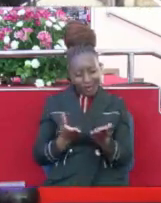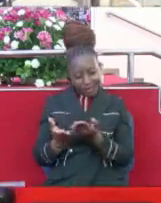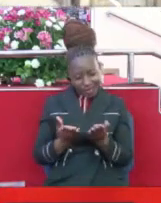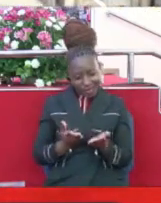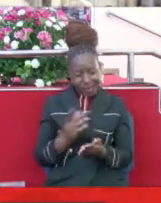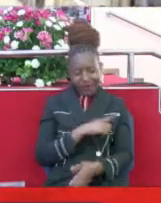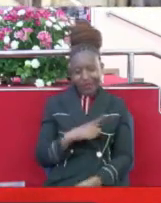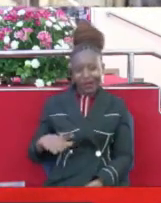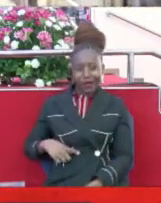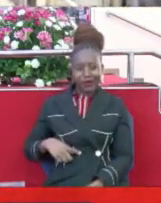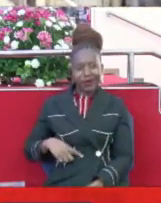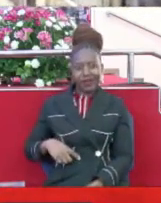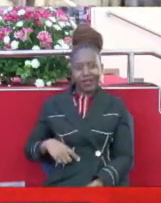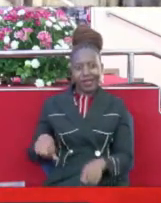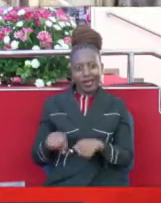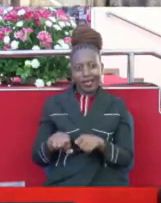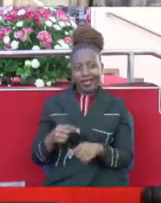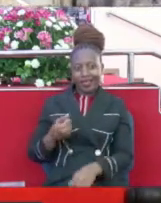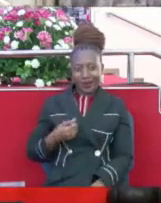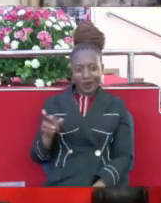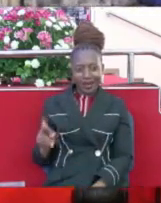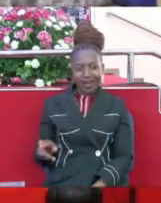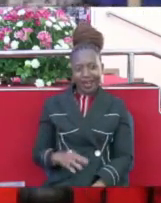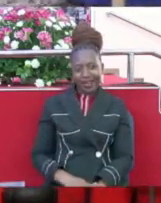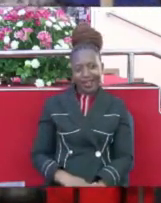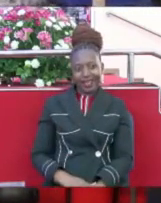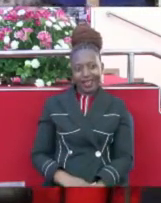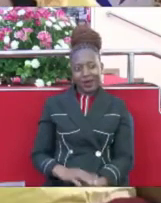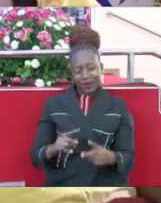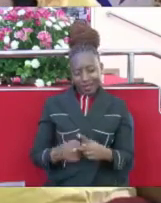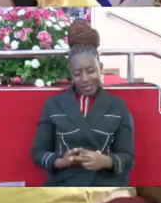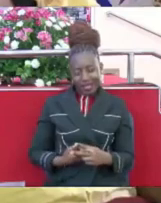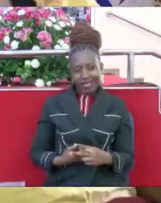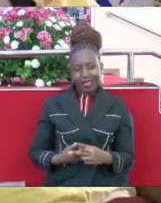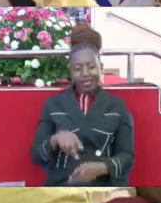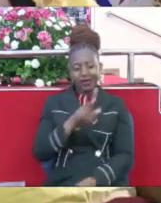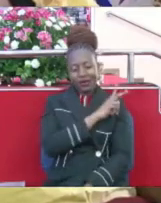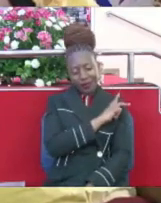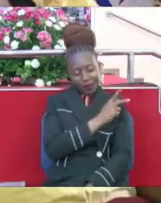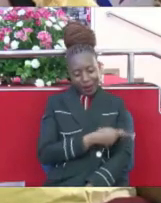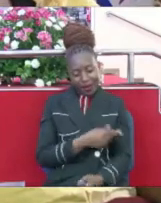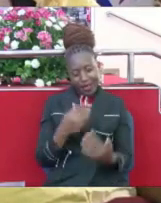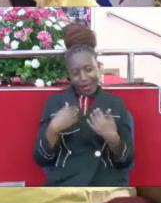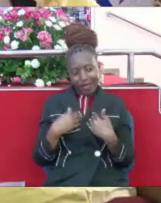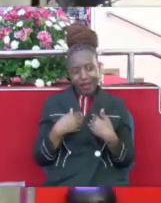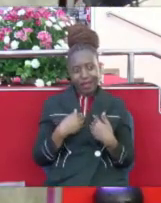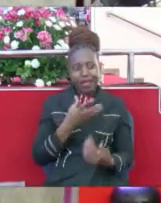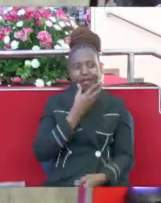is serving. She had started taking ground. Taking ground at a tender age. The boys did not like